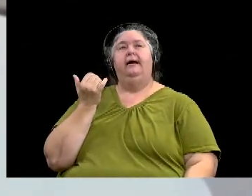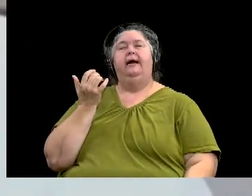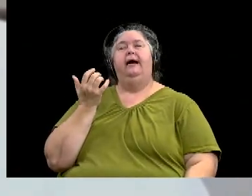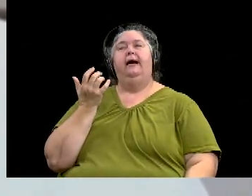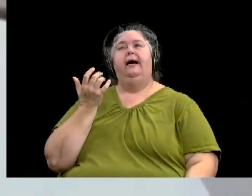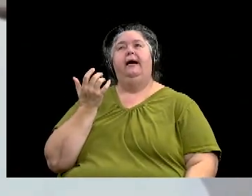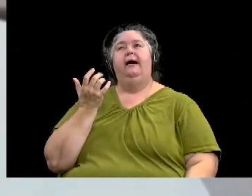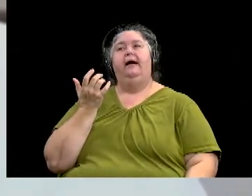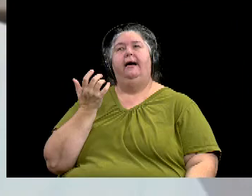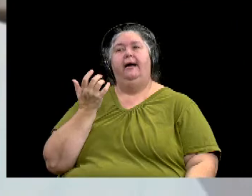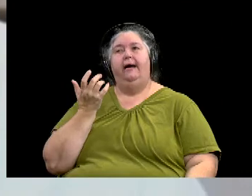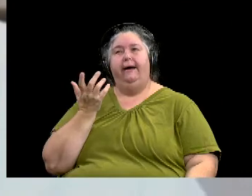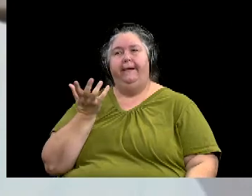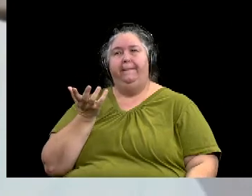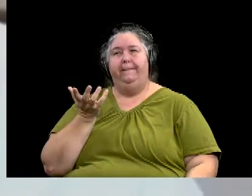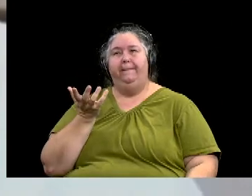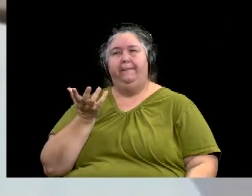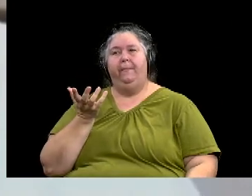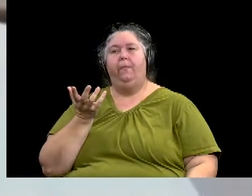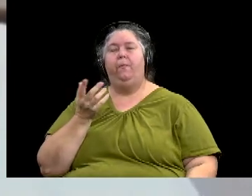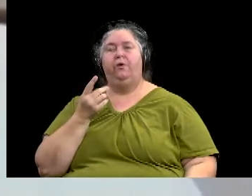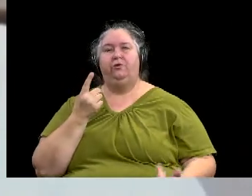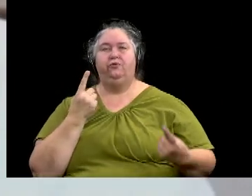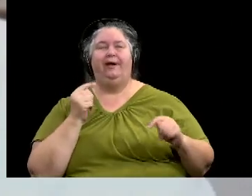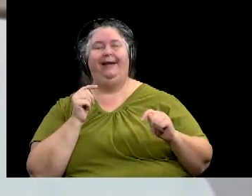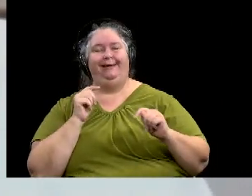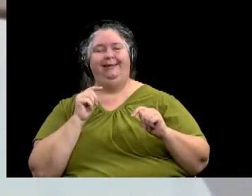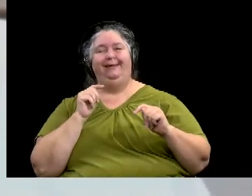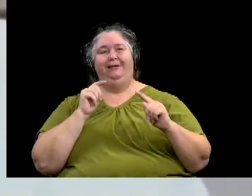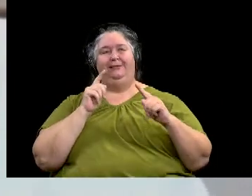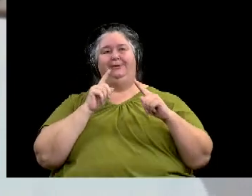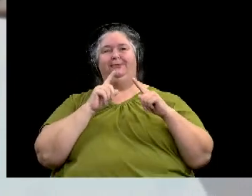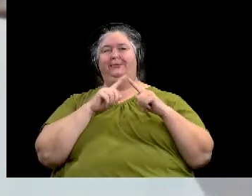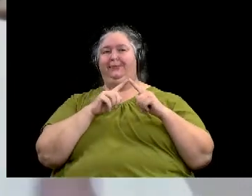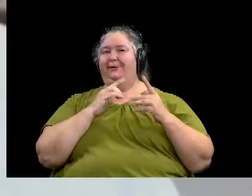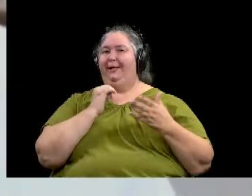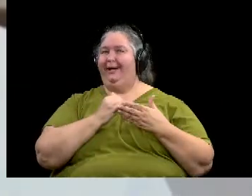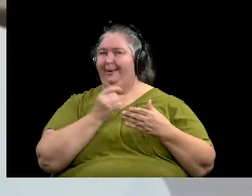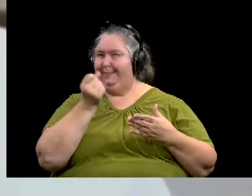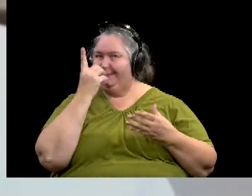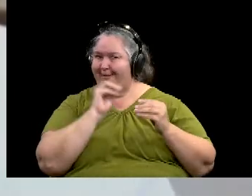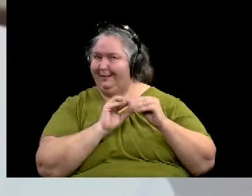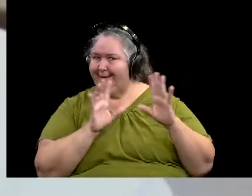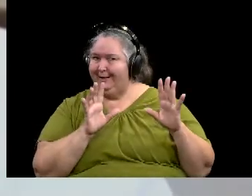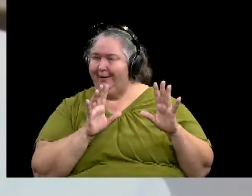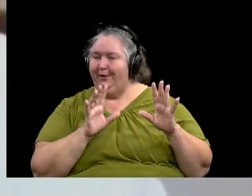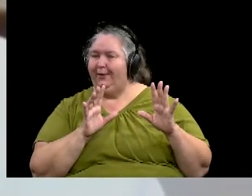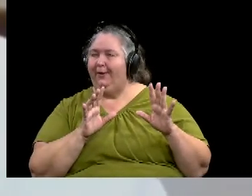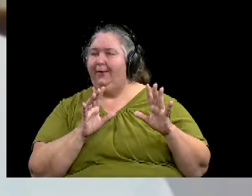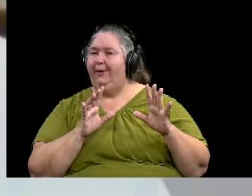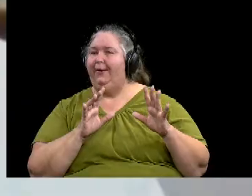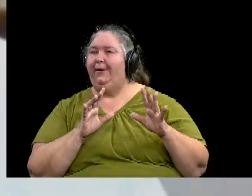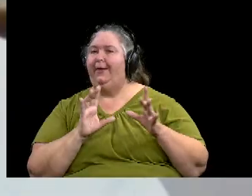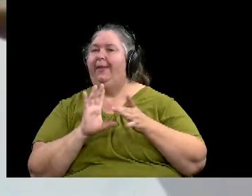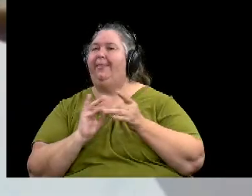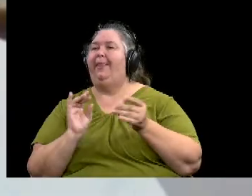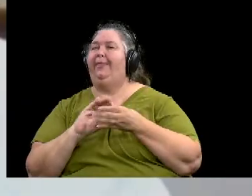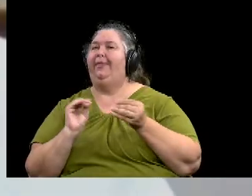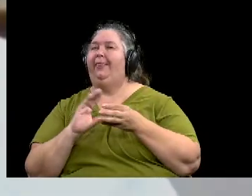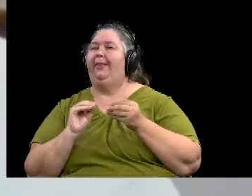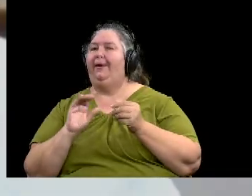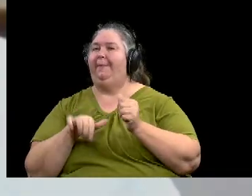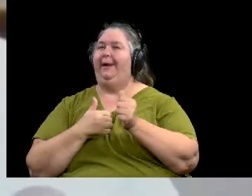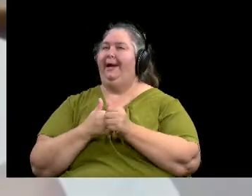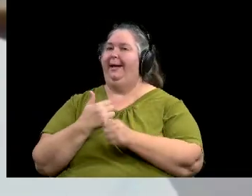grown up about this particular vaccine. Both the Pfizer and the Moderna COVID